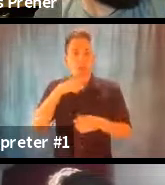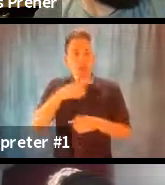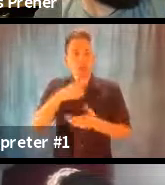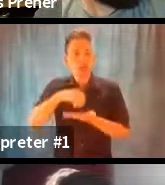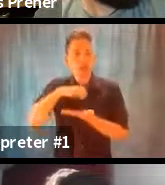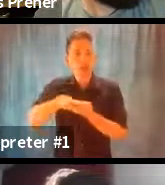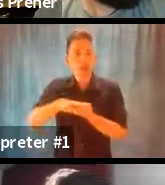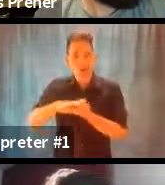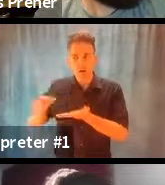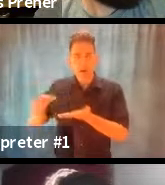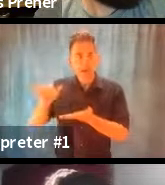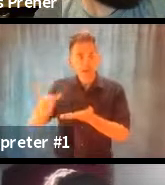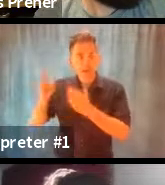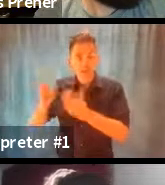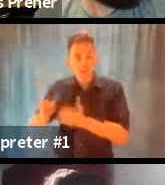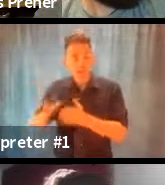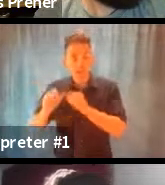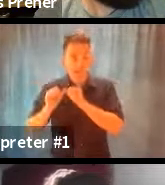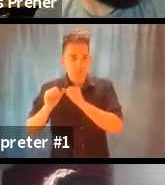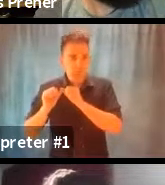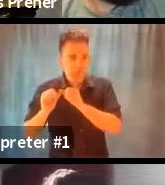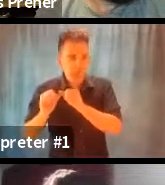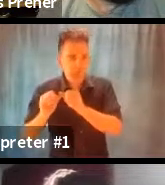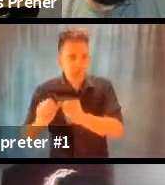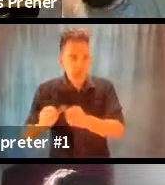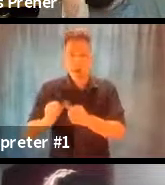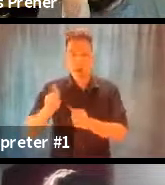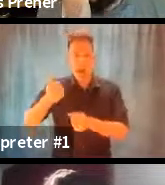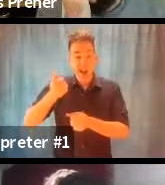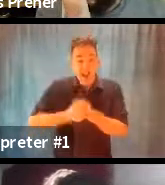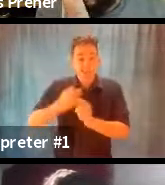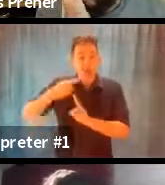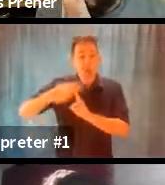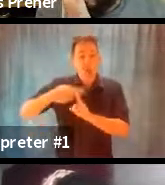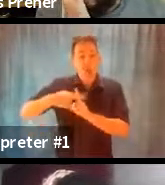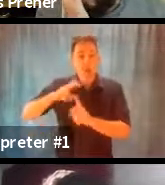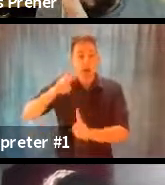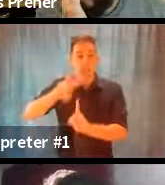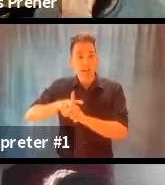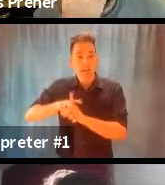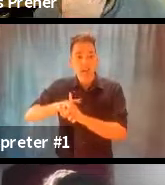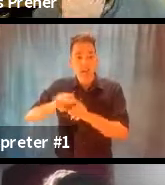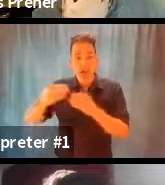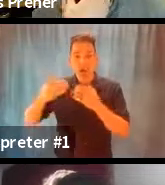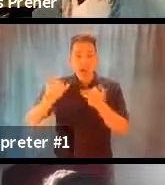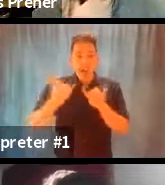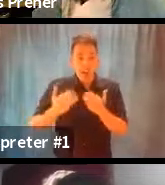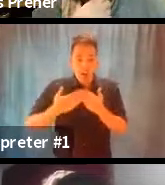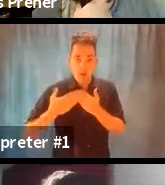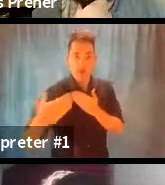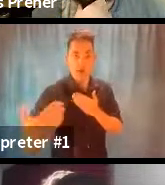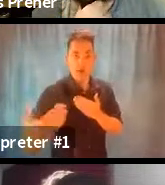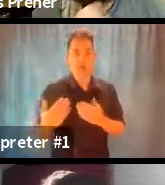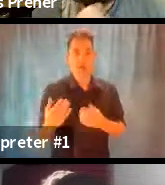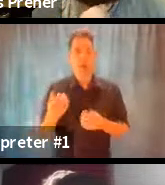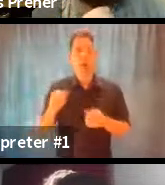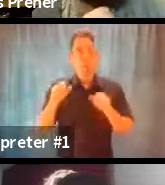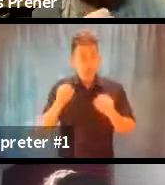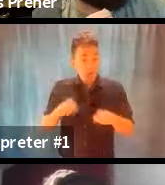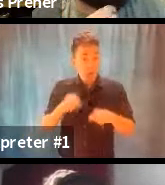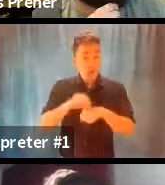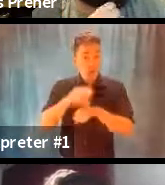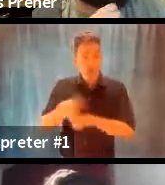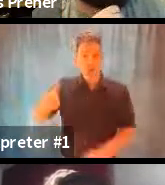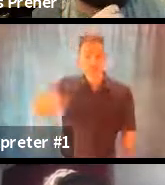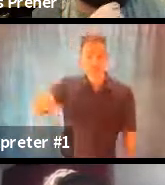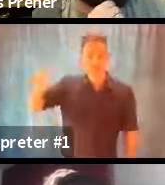from rental application to rental application, leading to denial after denial. For smaller landlords, eviction can be equally